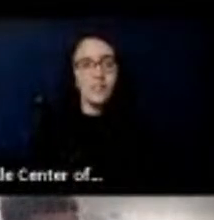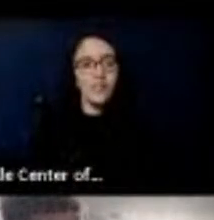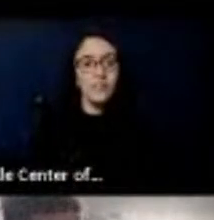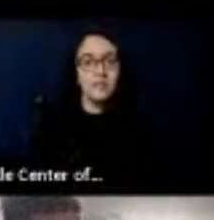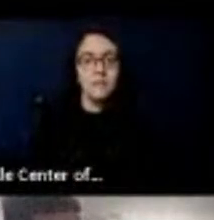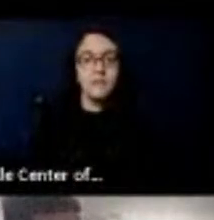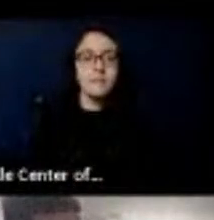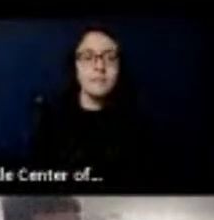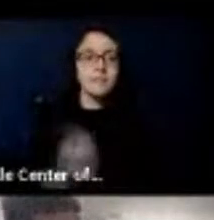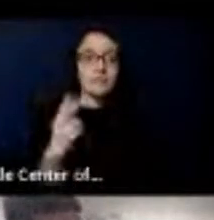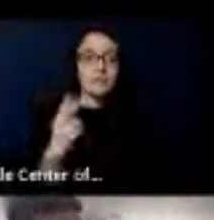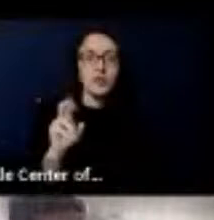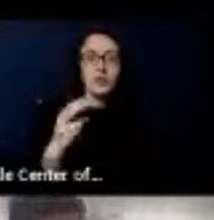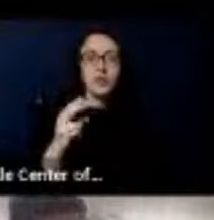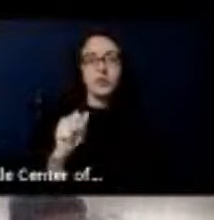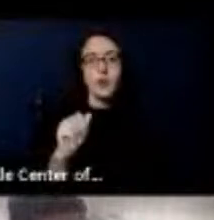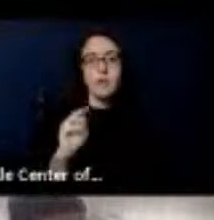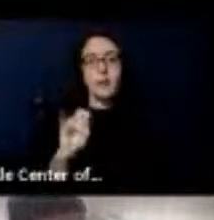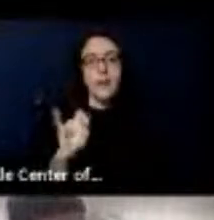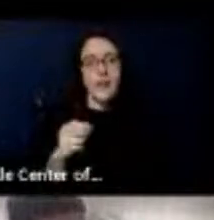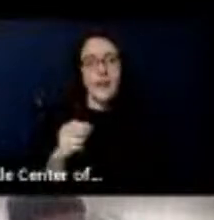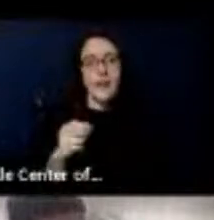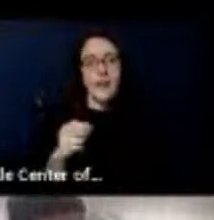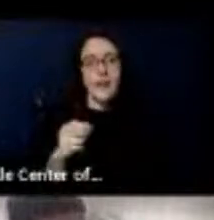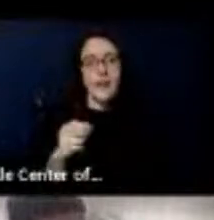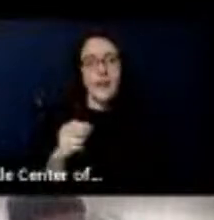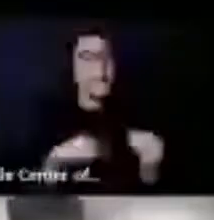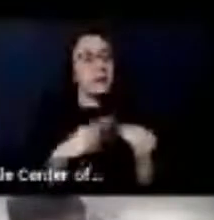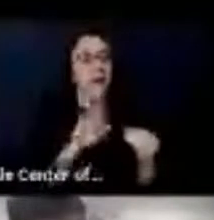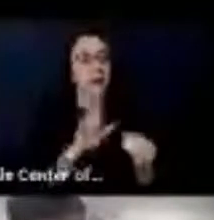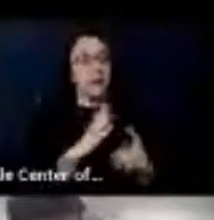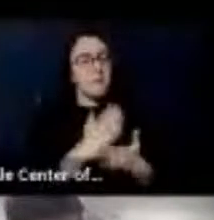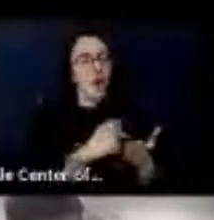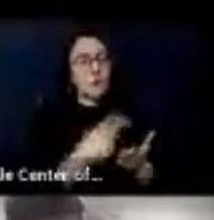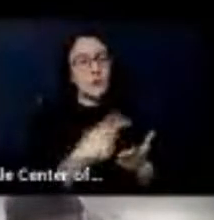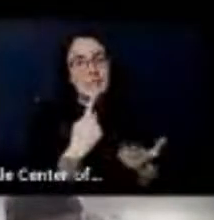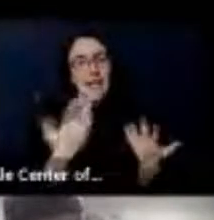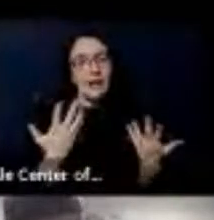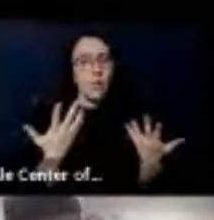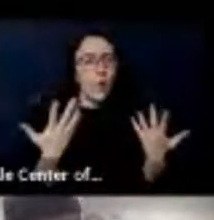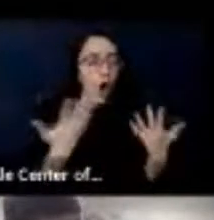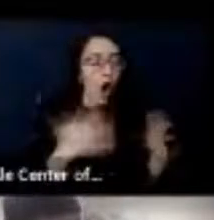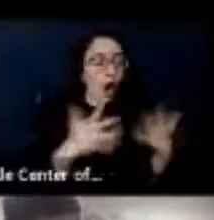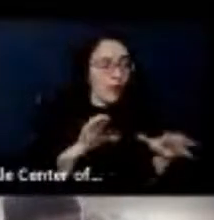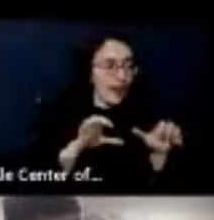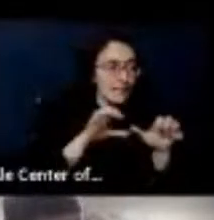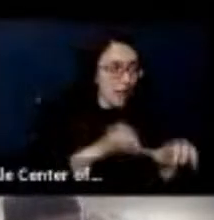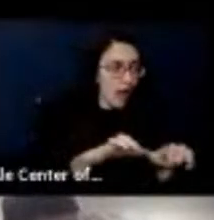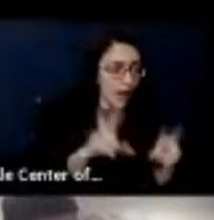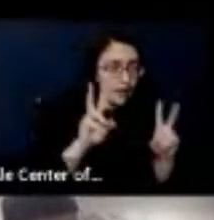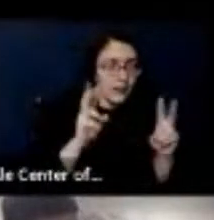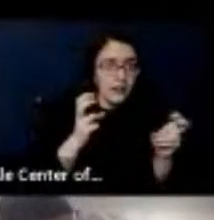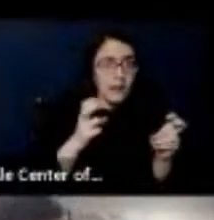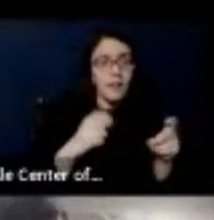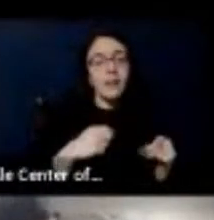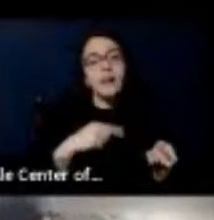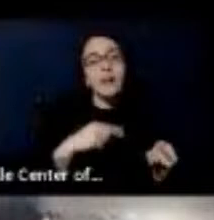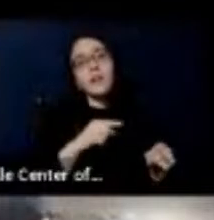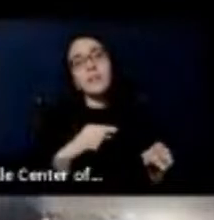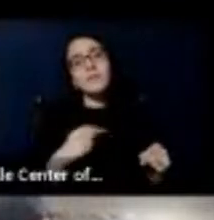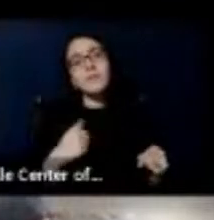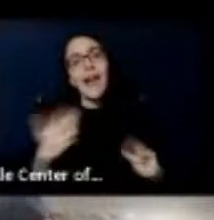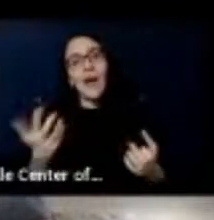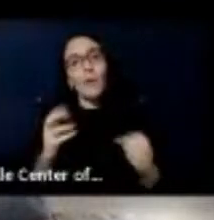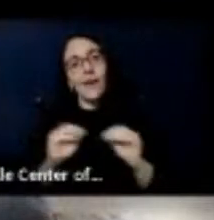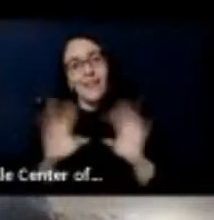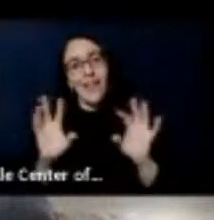Dr. Shimi. Yeah, Dr. Goetcher, on the die has been cast piece. I mean, I want to kind of clarify on that yeah, what we see in 2 weeks, what